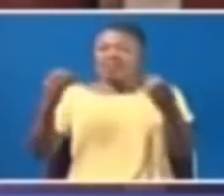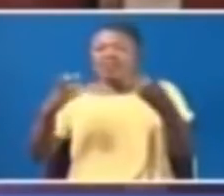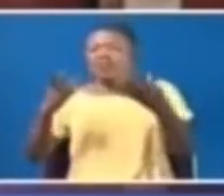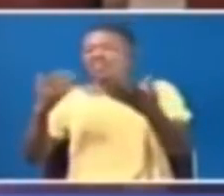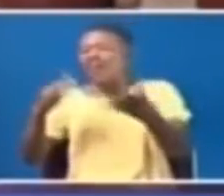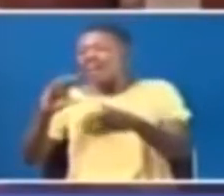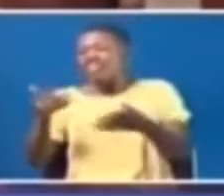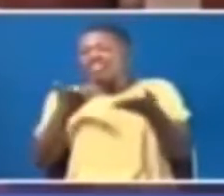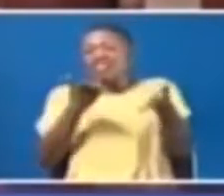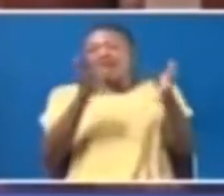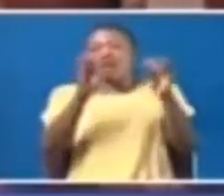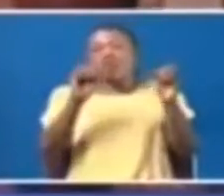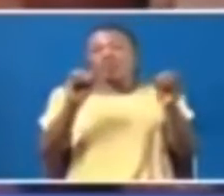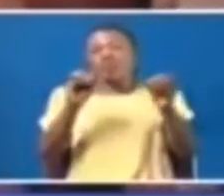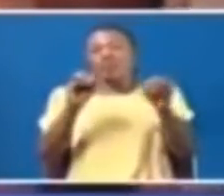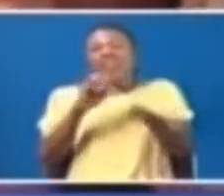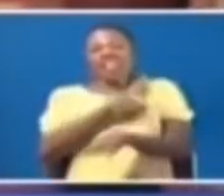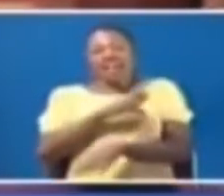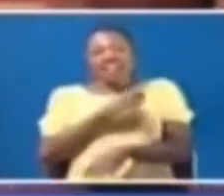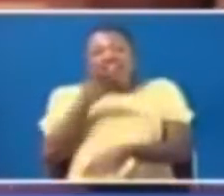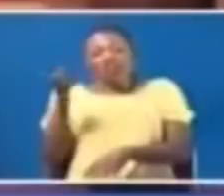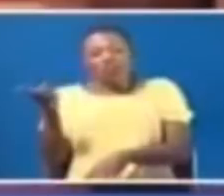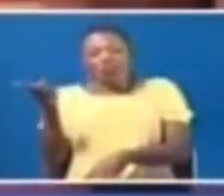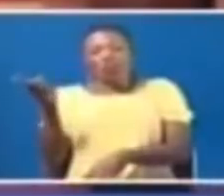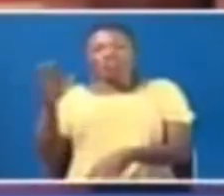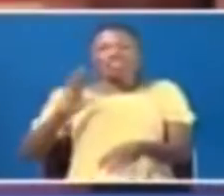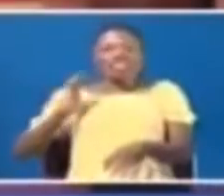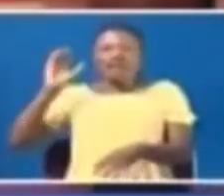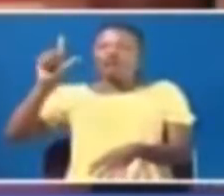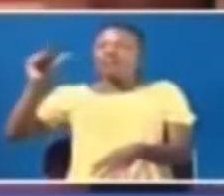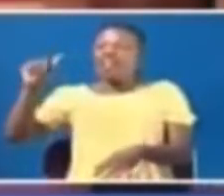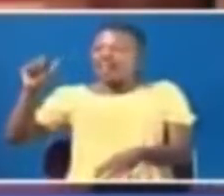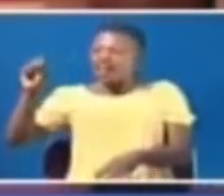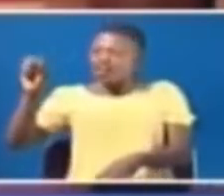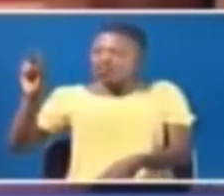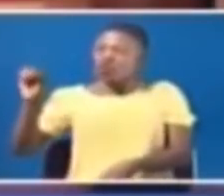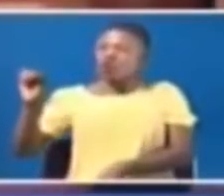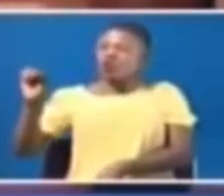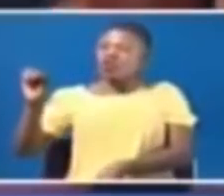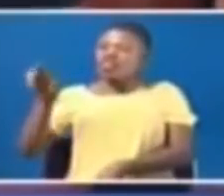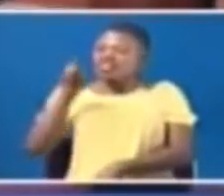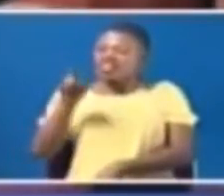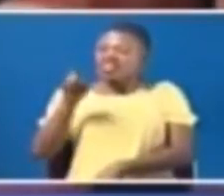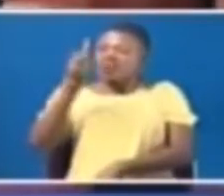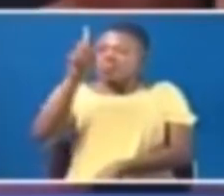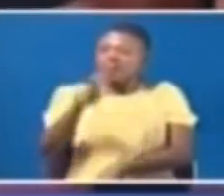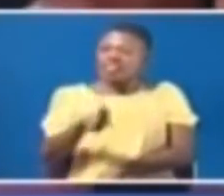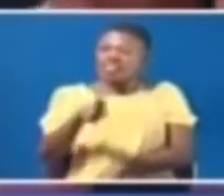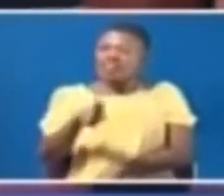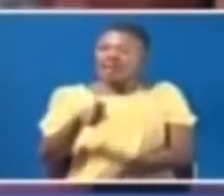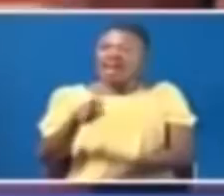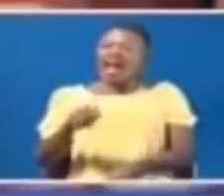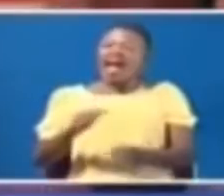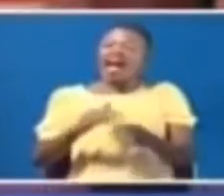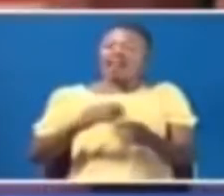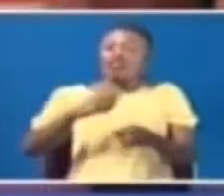And lucky enough, you are the Chair of Liaison. Yes. And that should be a very top agenda of our